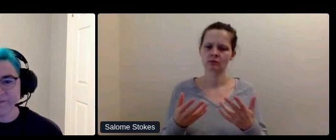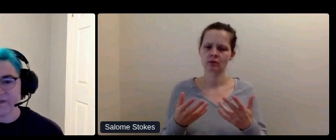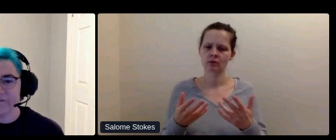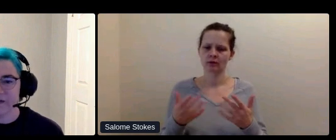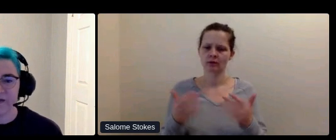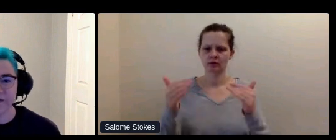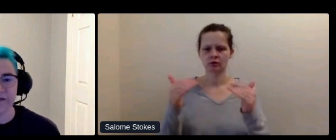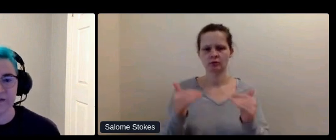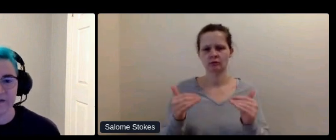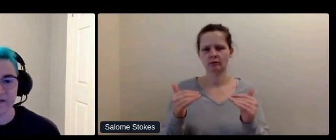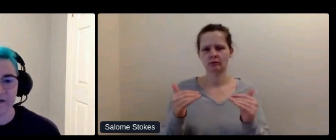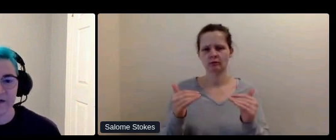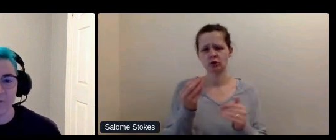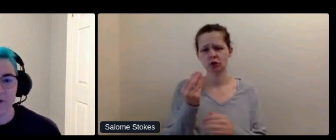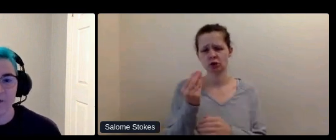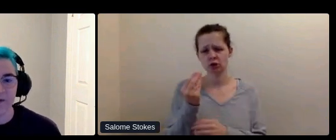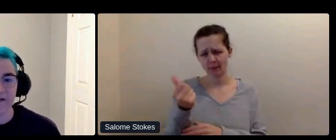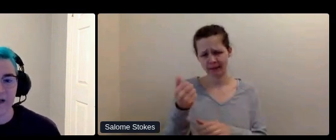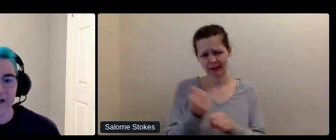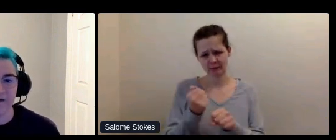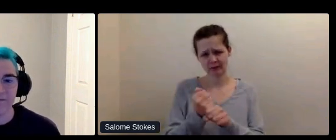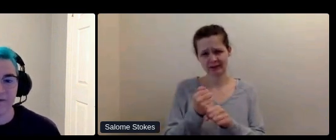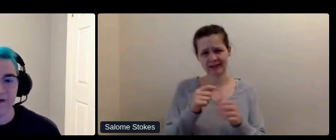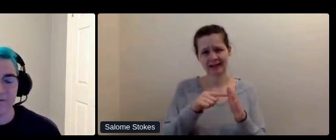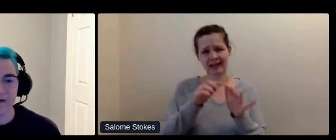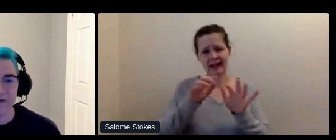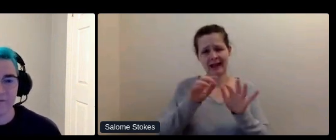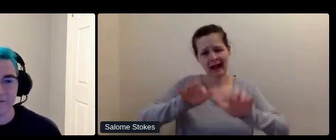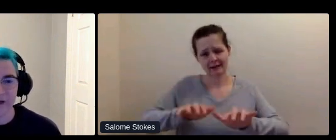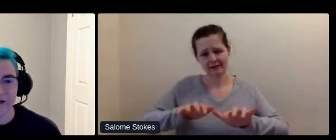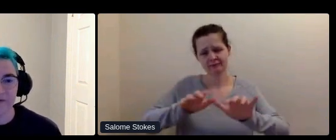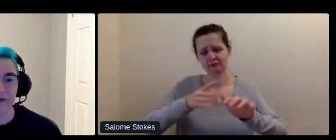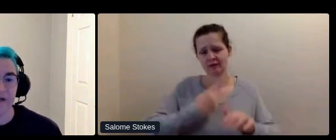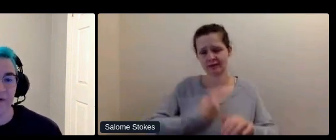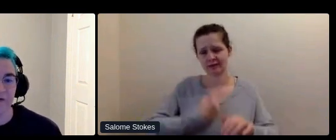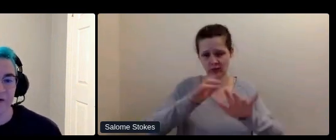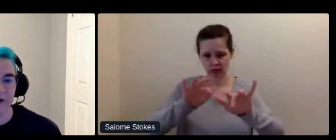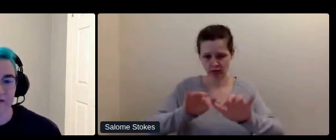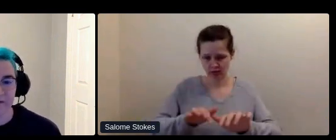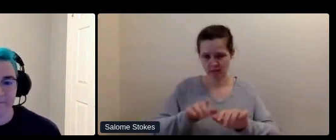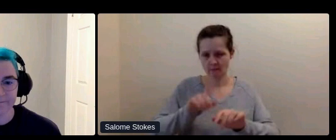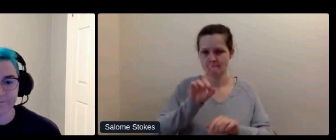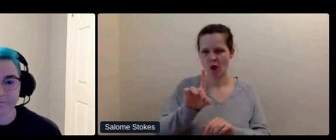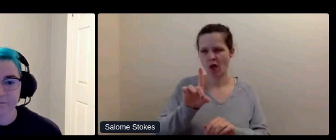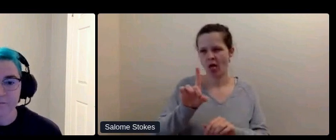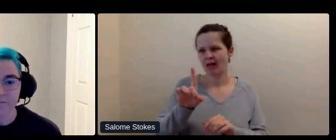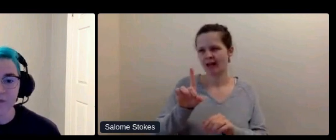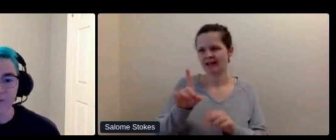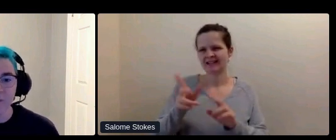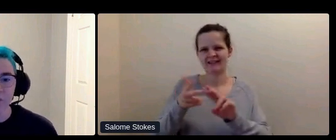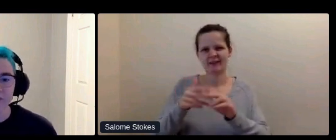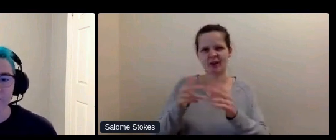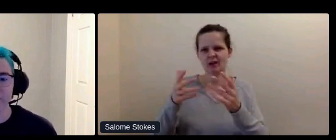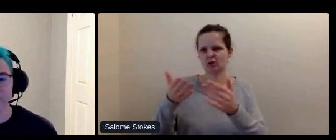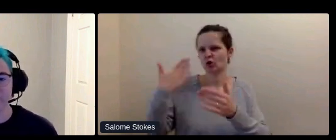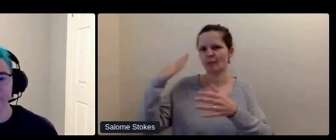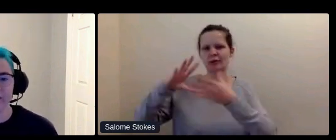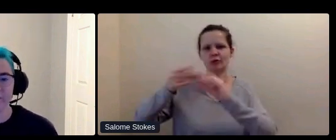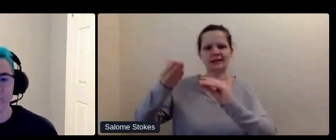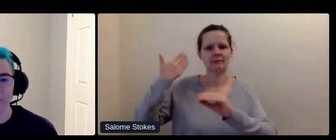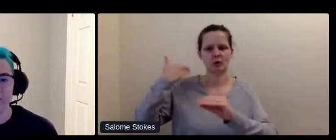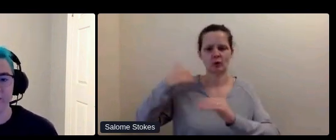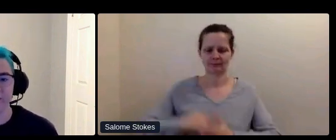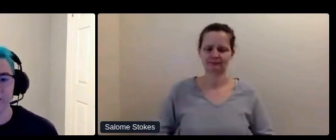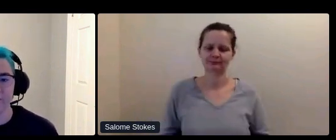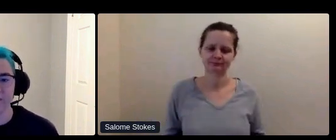very specific instances where we didn't have the items within a modular asset. Motor is one of the